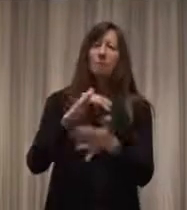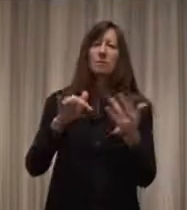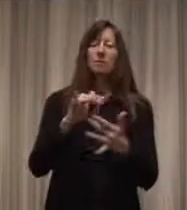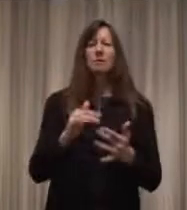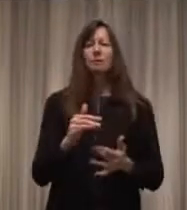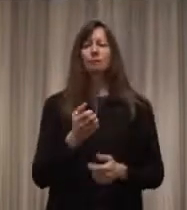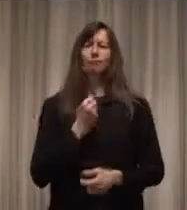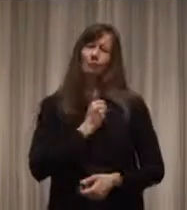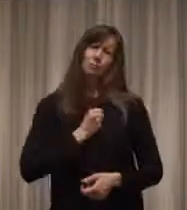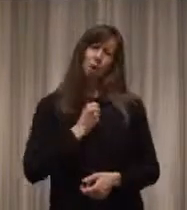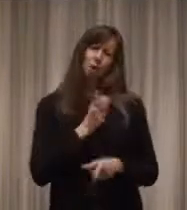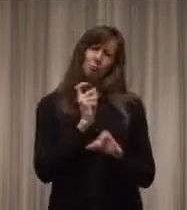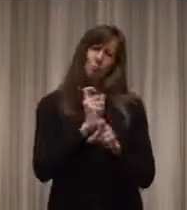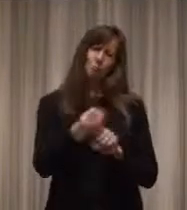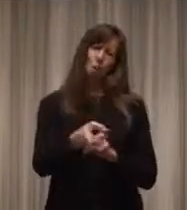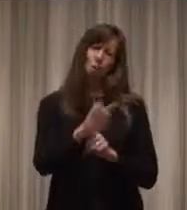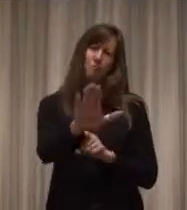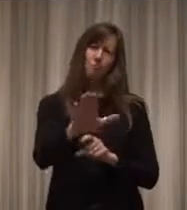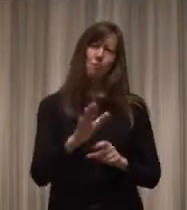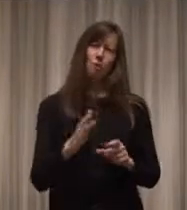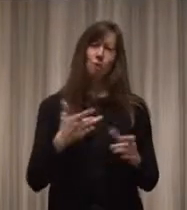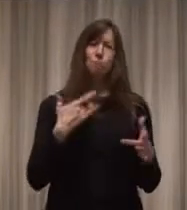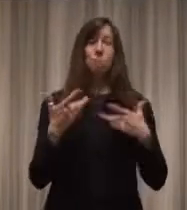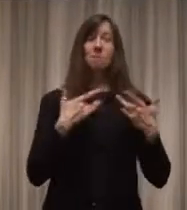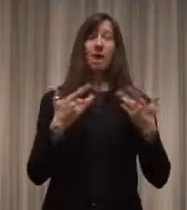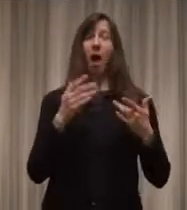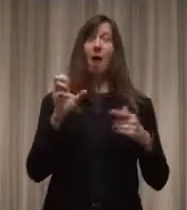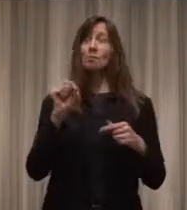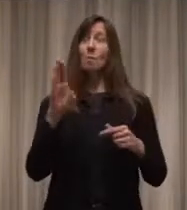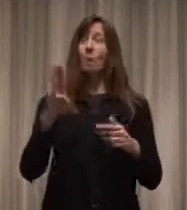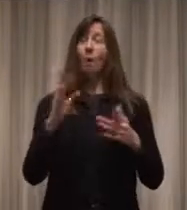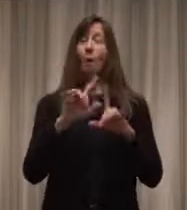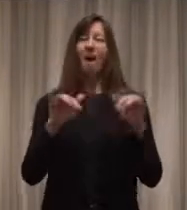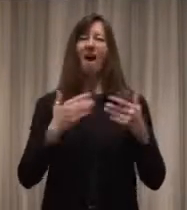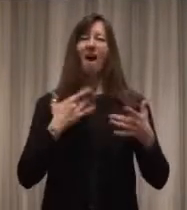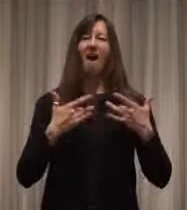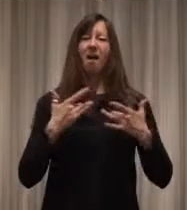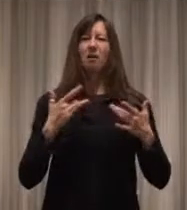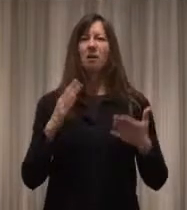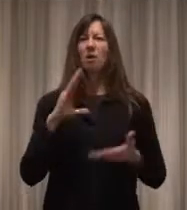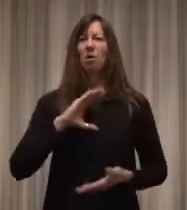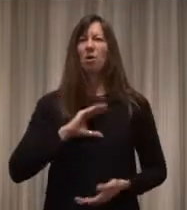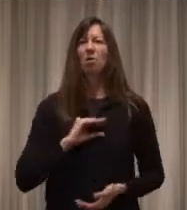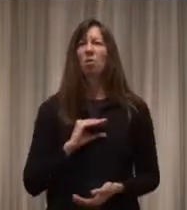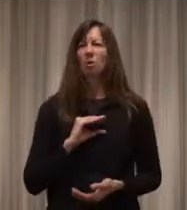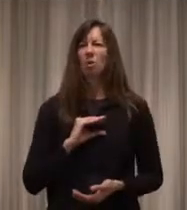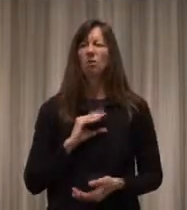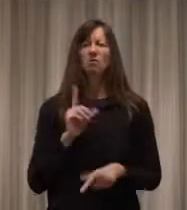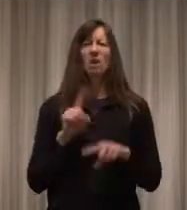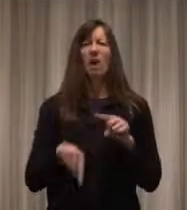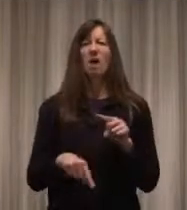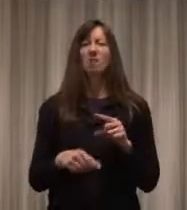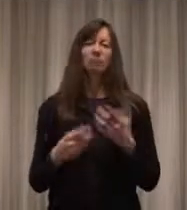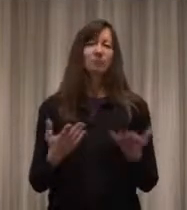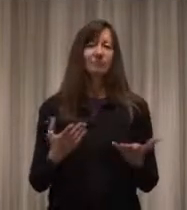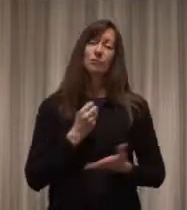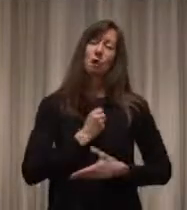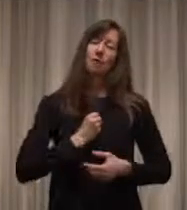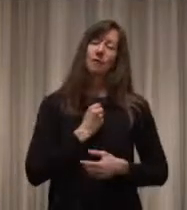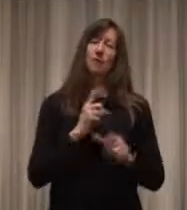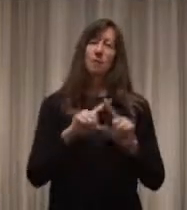downer, but that's part of the job here, so thanks for bearing with that. Shifting to the vaccine